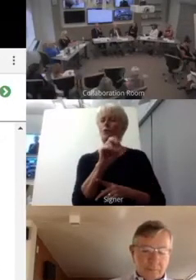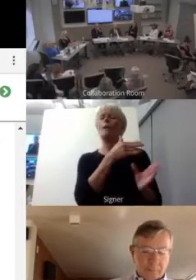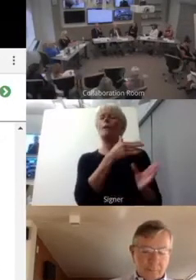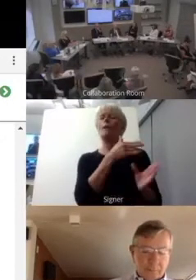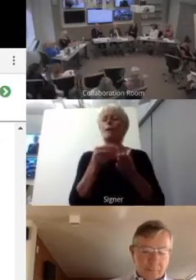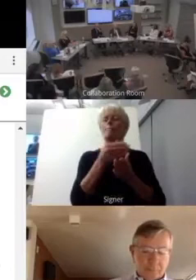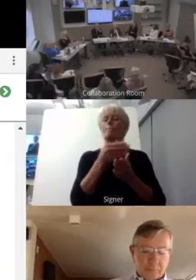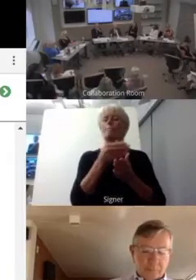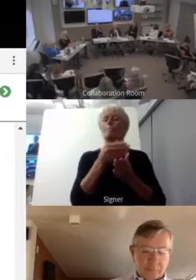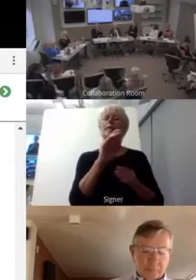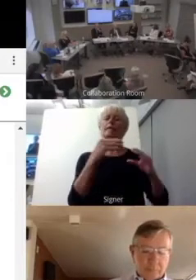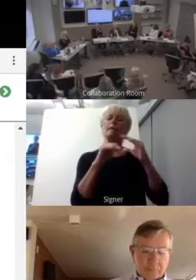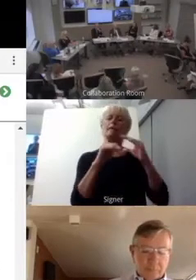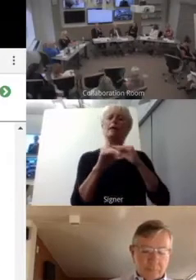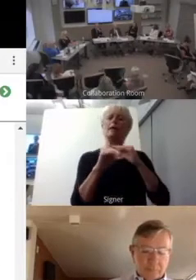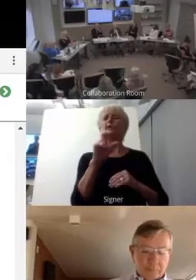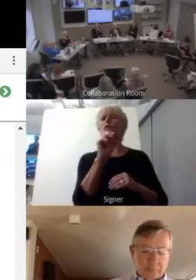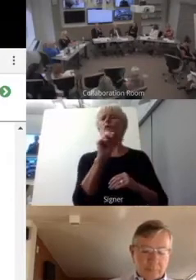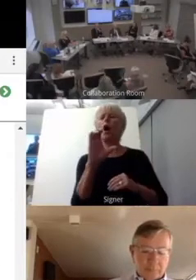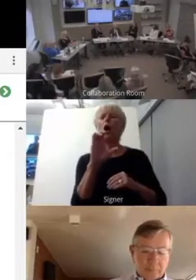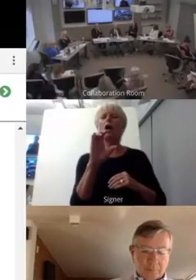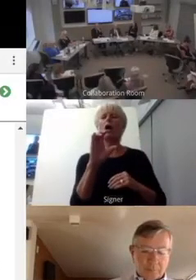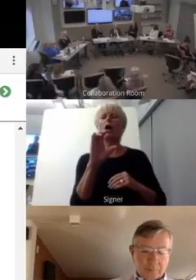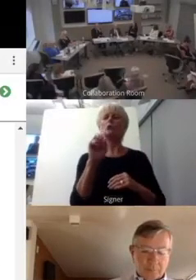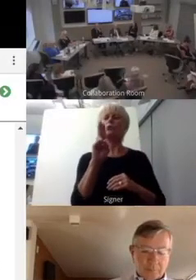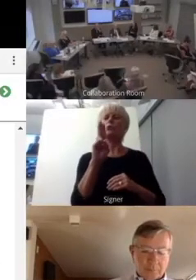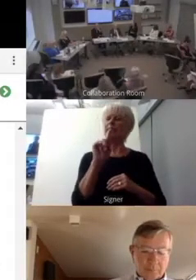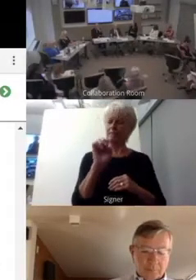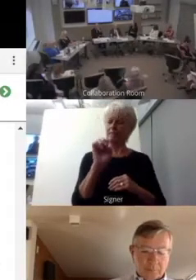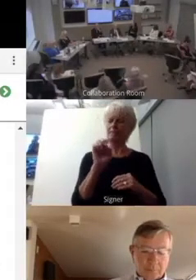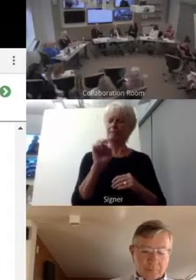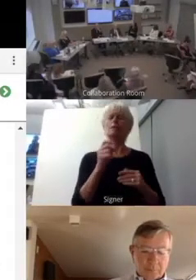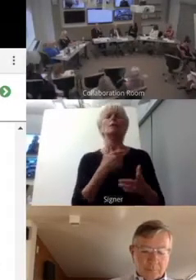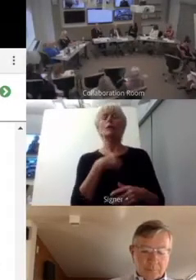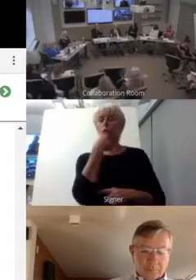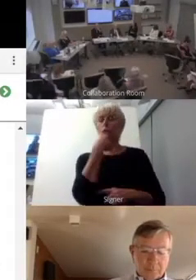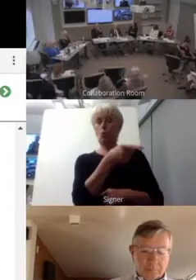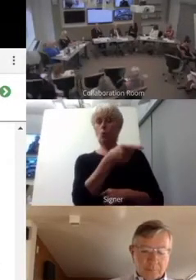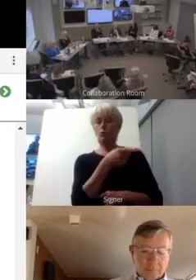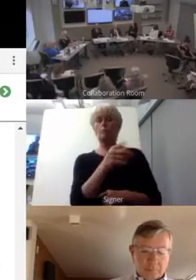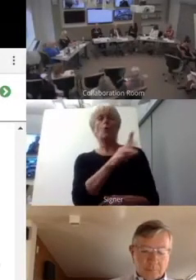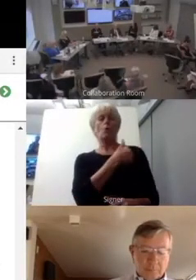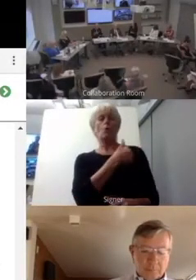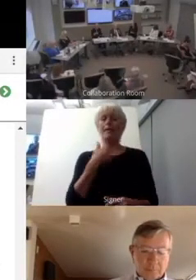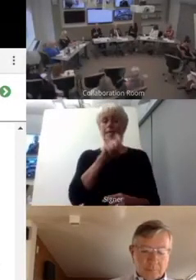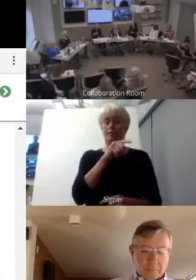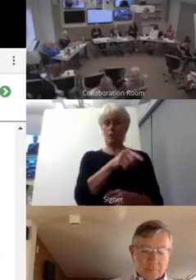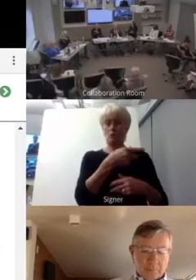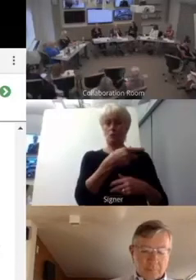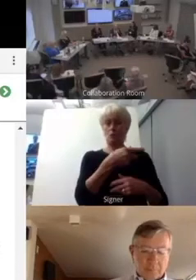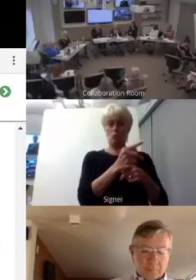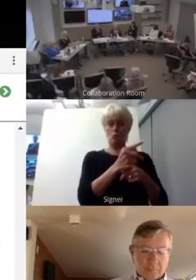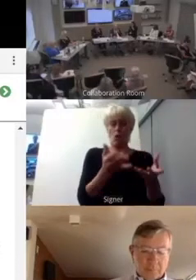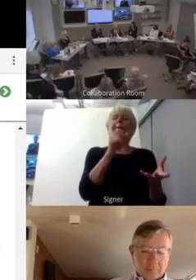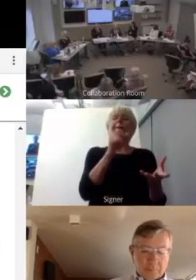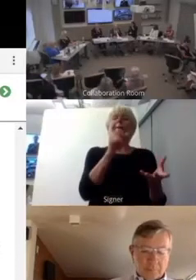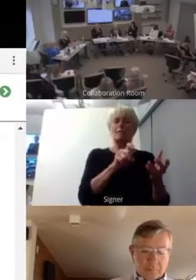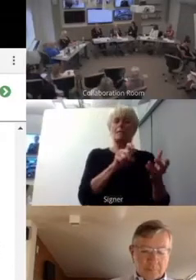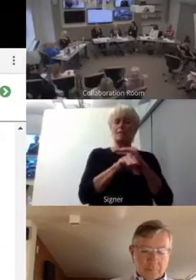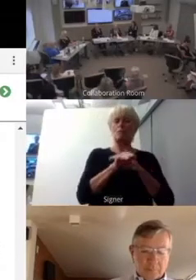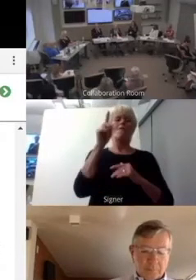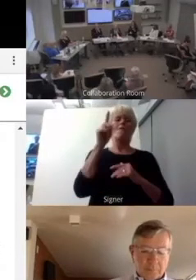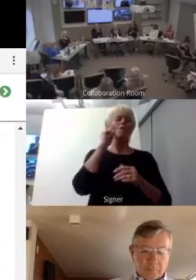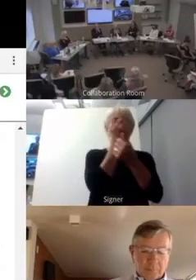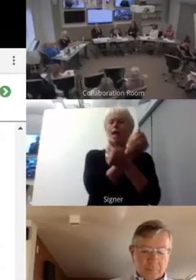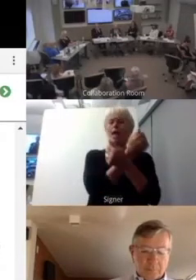forth from them. And we said, we need this product to be accessible to everyone in our community. We need people with disabilities to